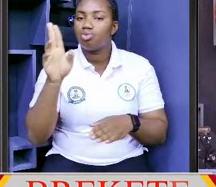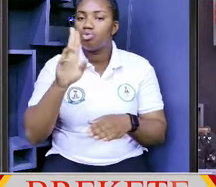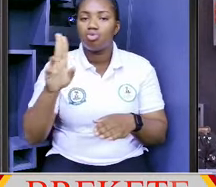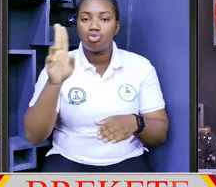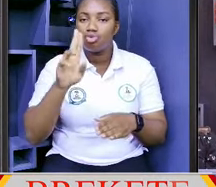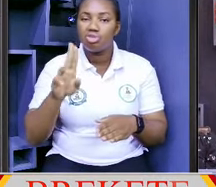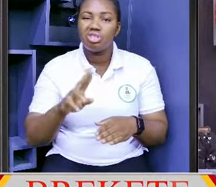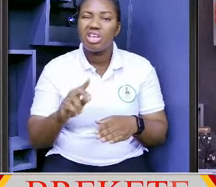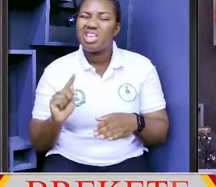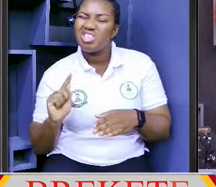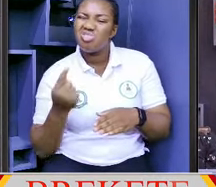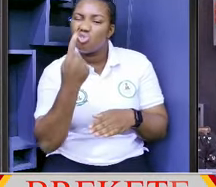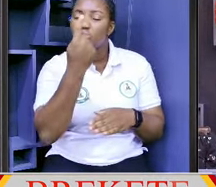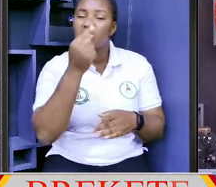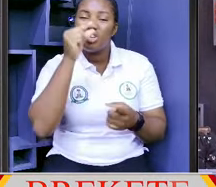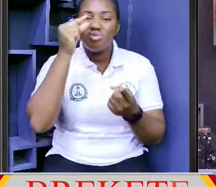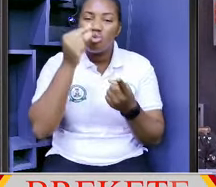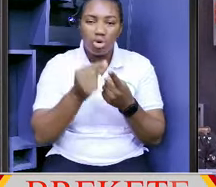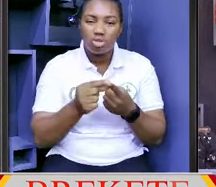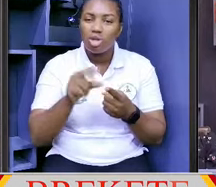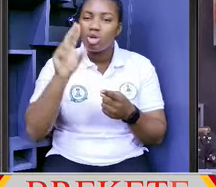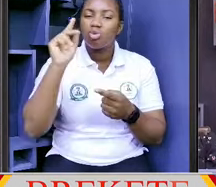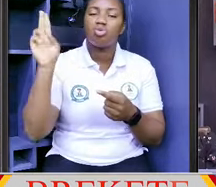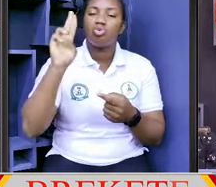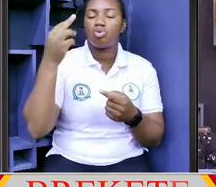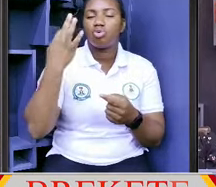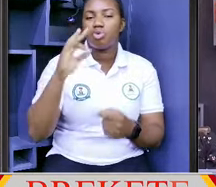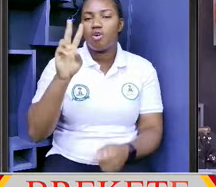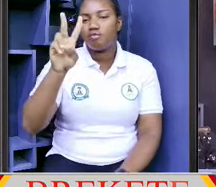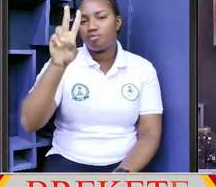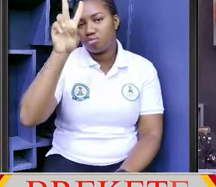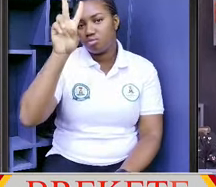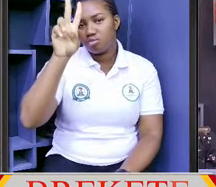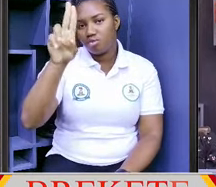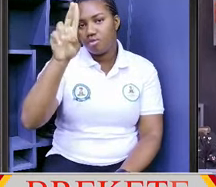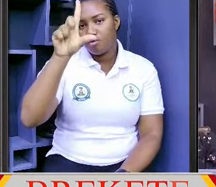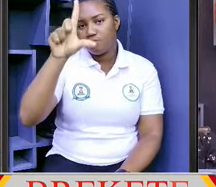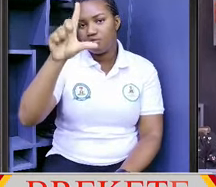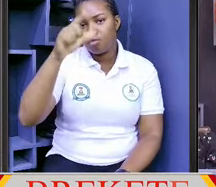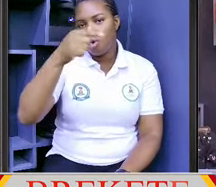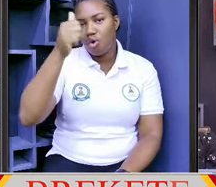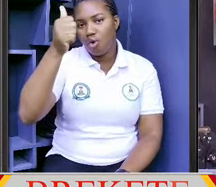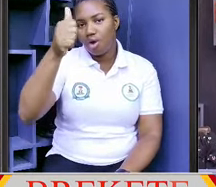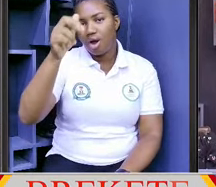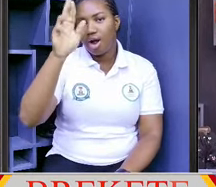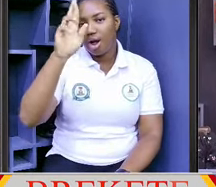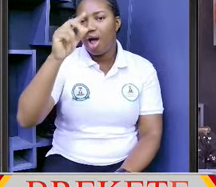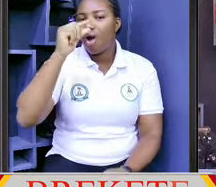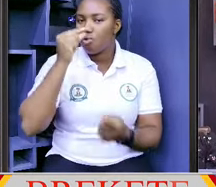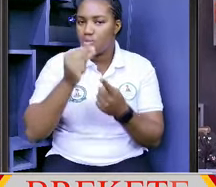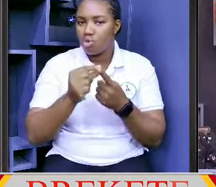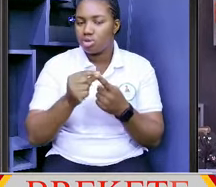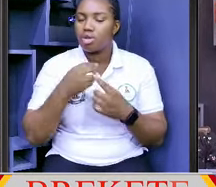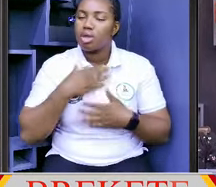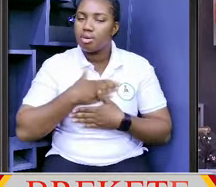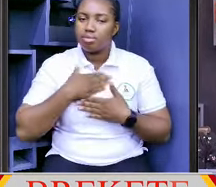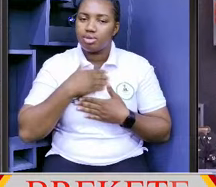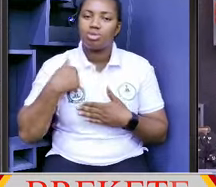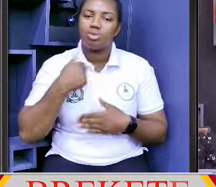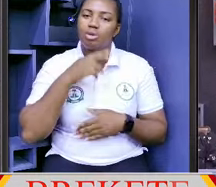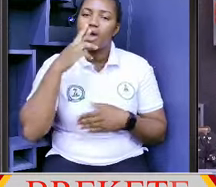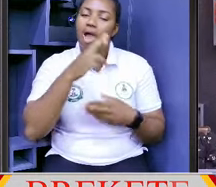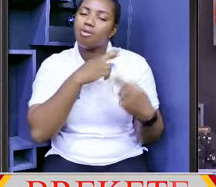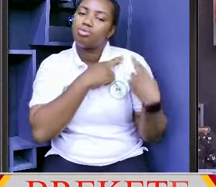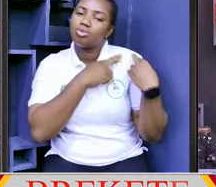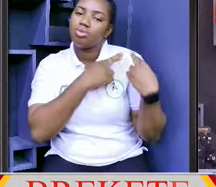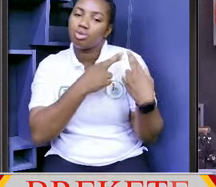using insultive words. No, please. No, sir. We are responsible human